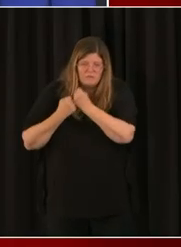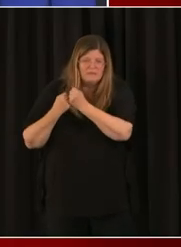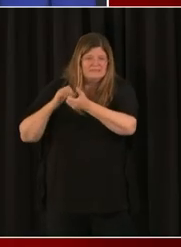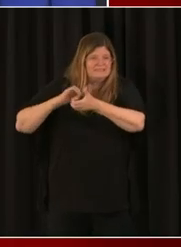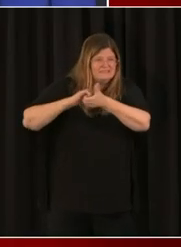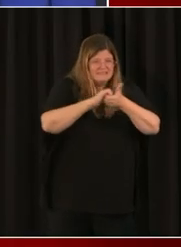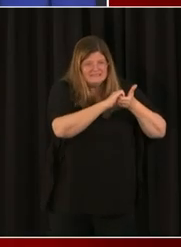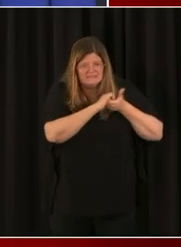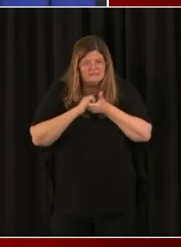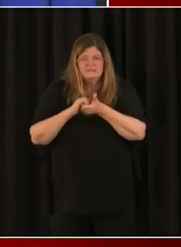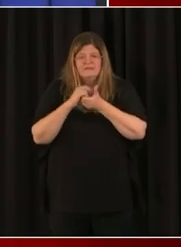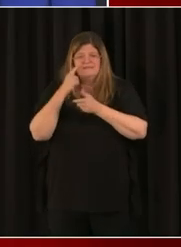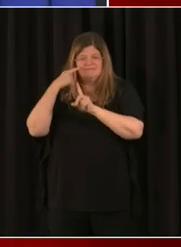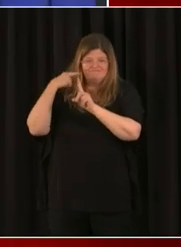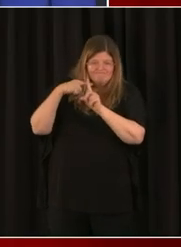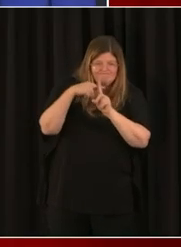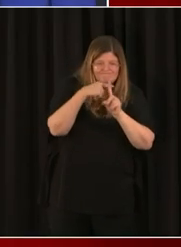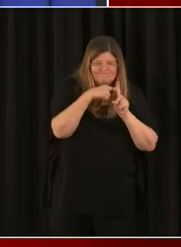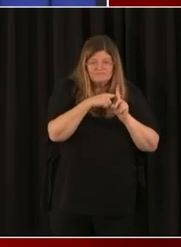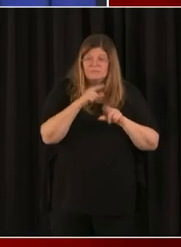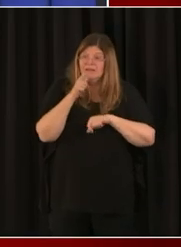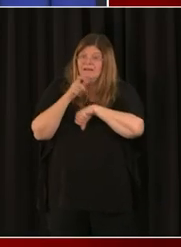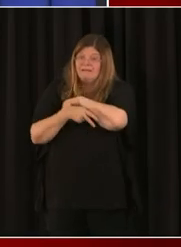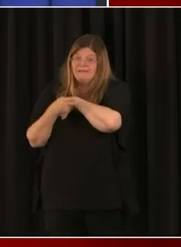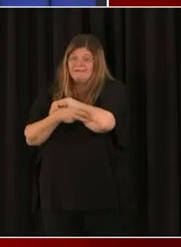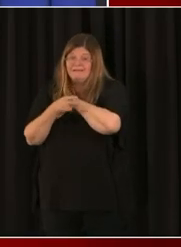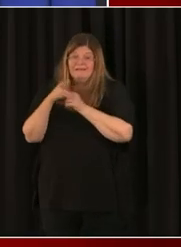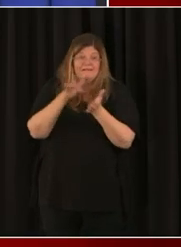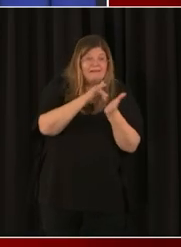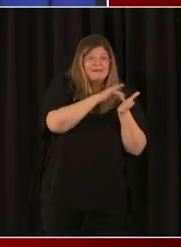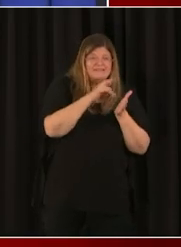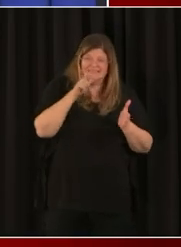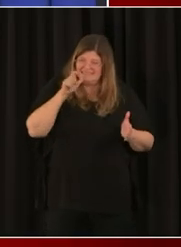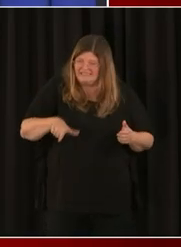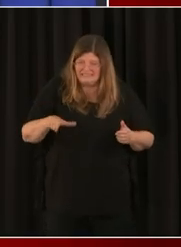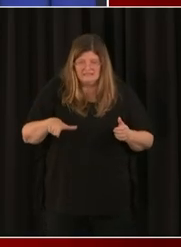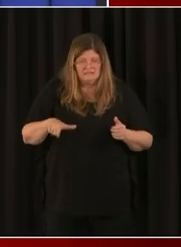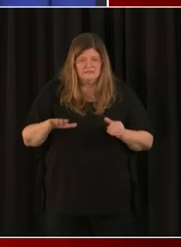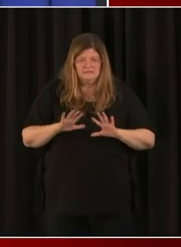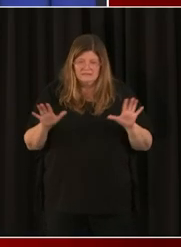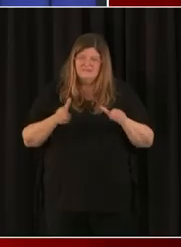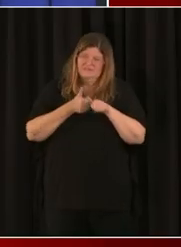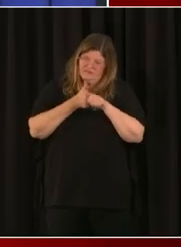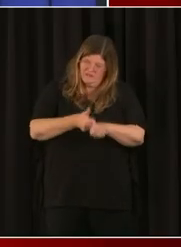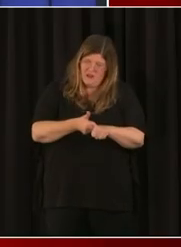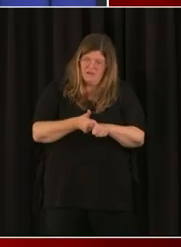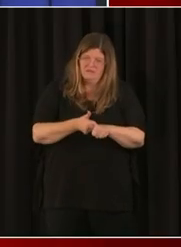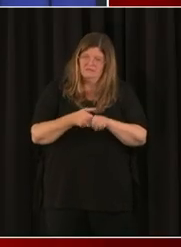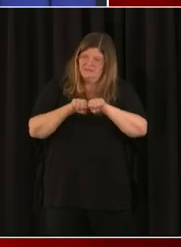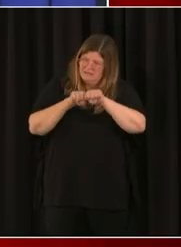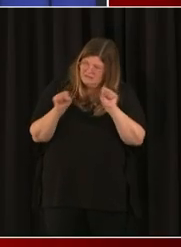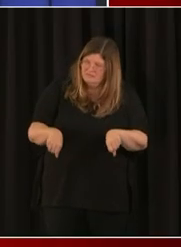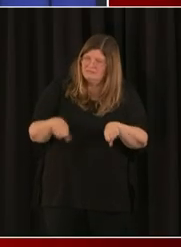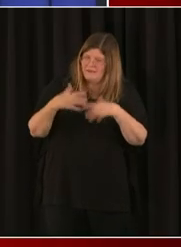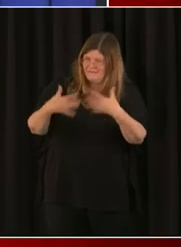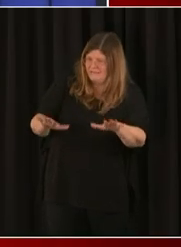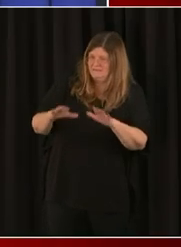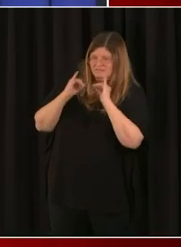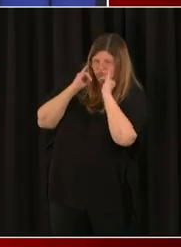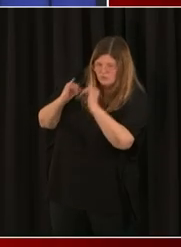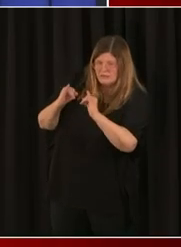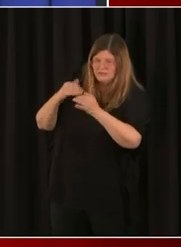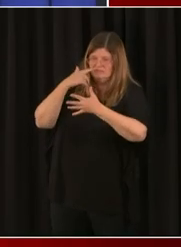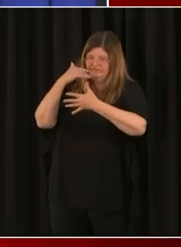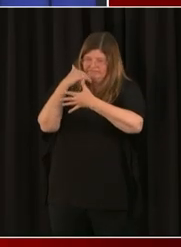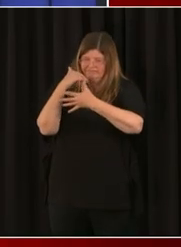collaborative as a community, and to allow for us to design a system that puts those who are at greatest risk for illness